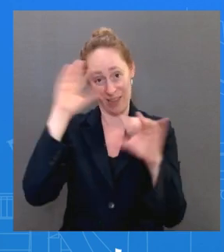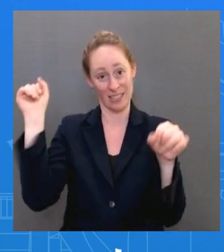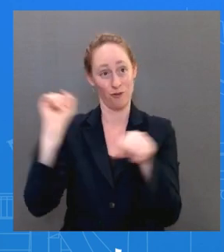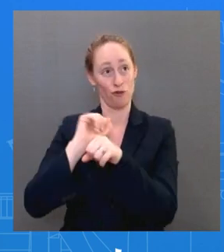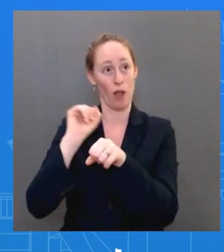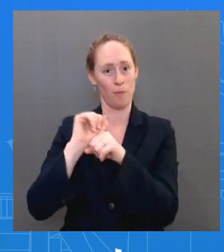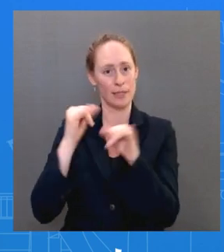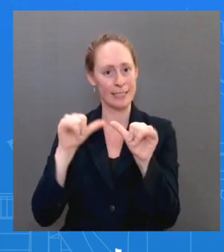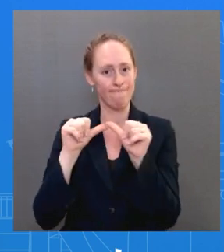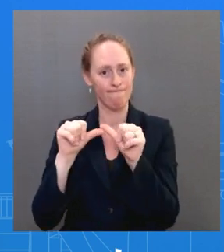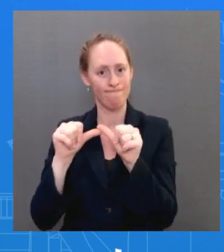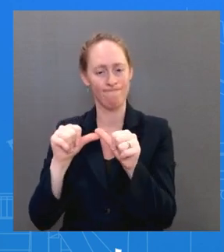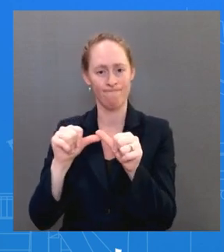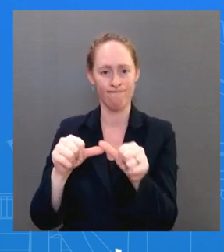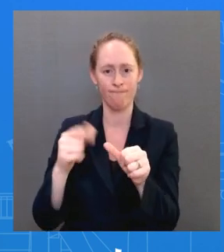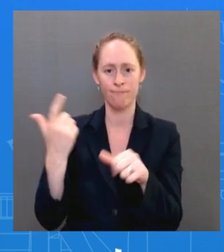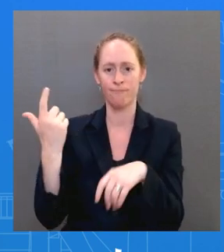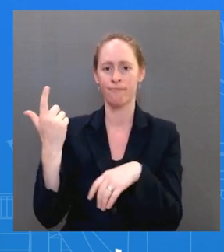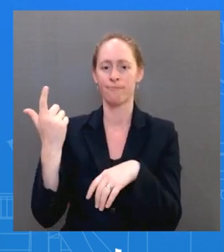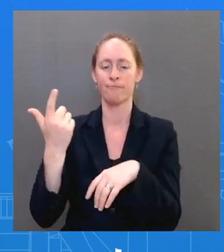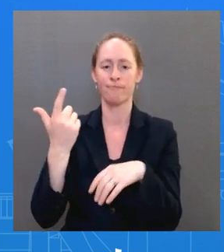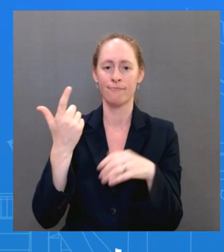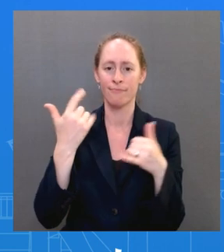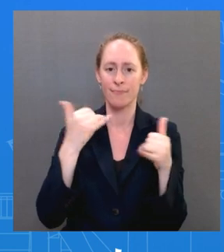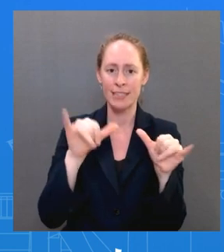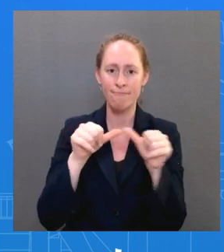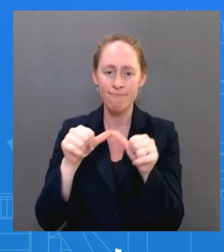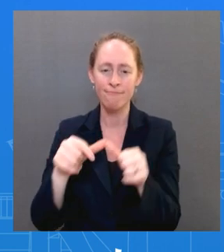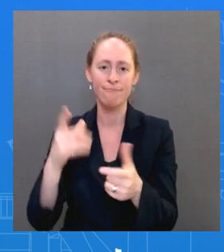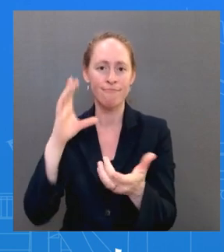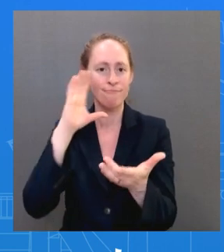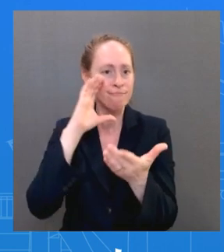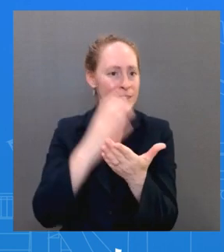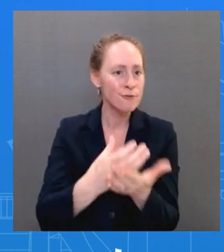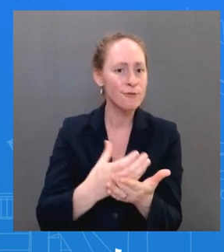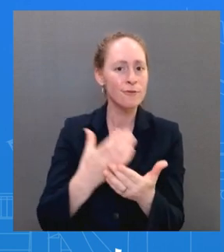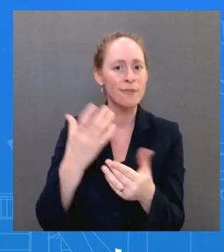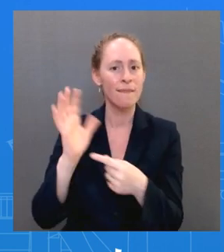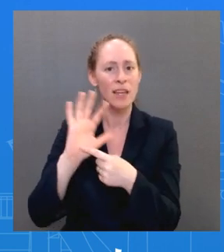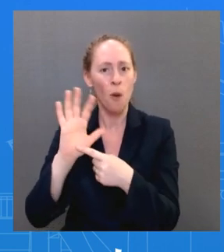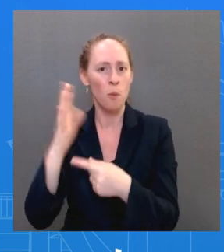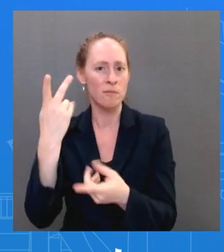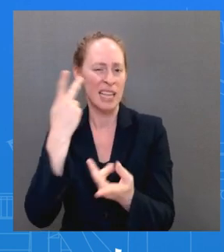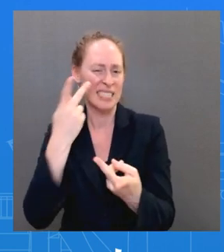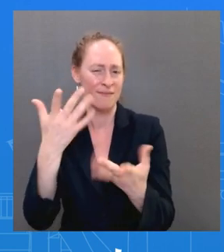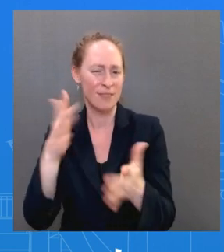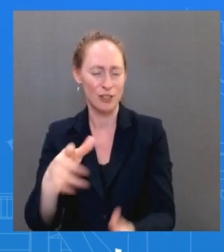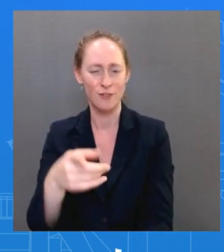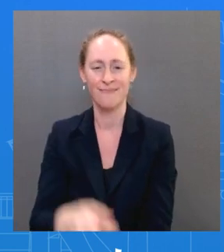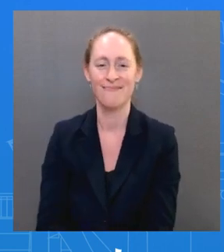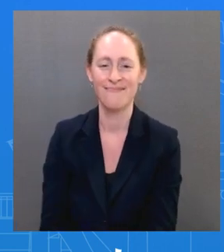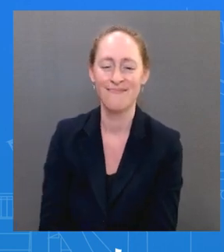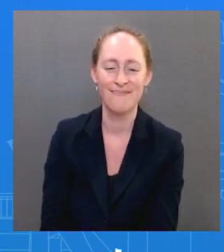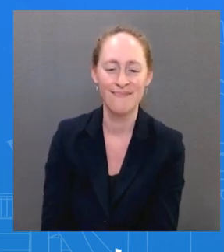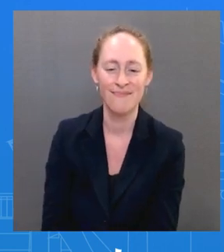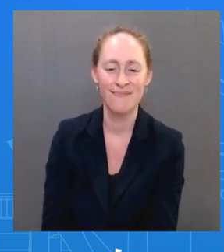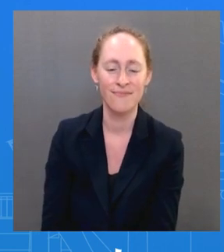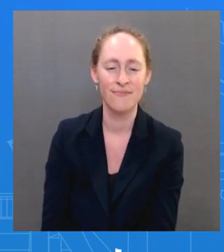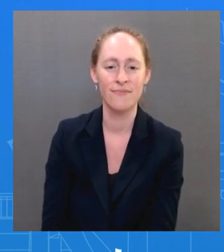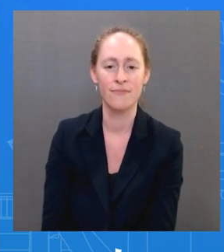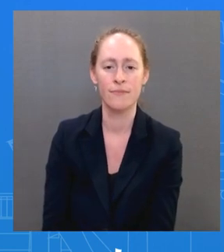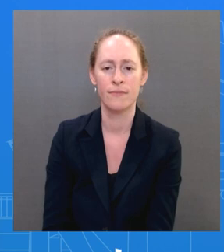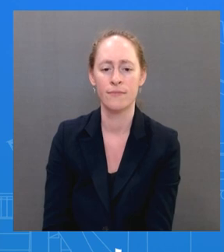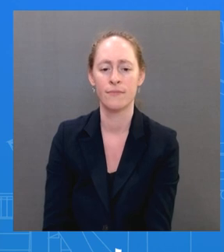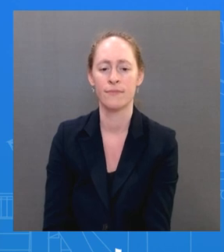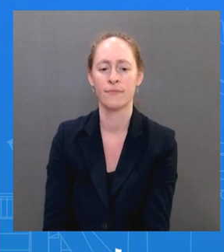that as you're asking about, his schedule. Okay. Just a quick follow-up to Mary's question about the inhaler. Has the president used